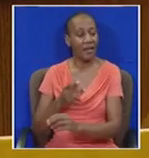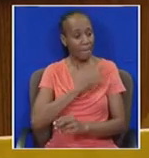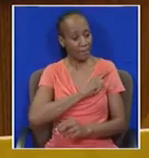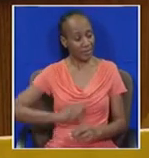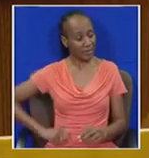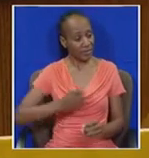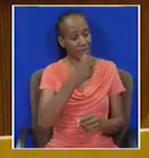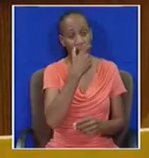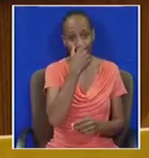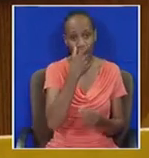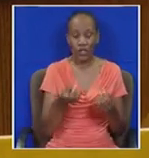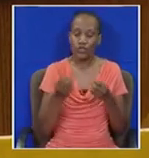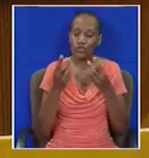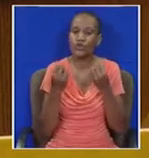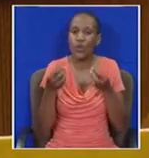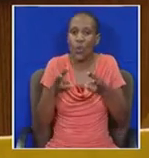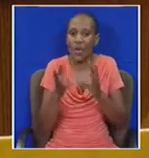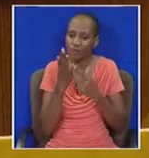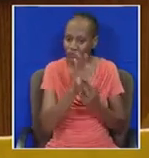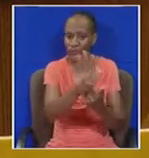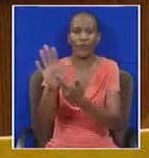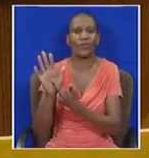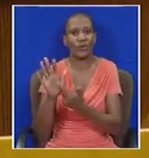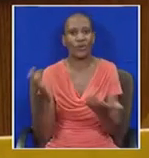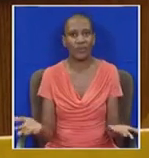and ushering in a new era. Now,